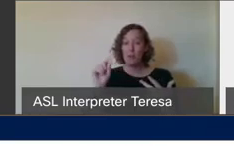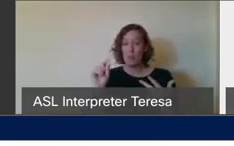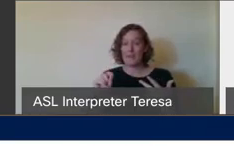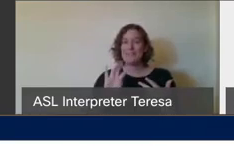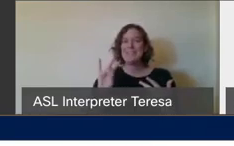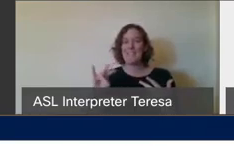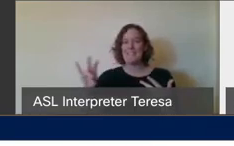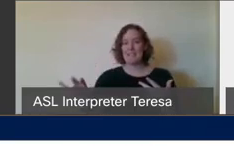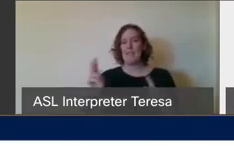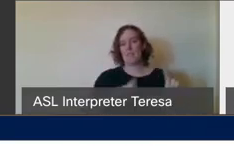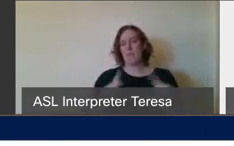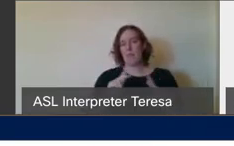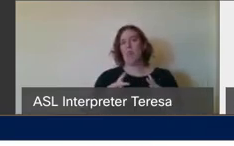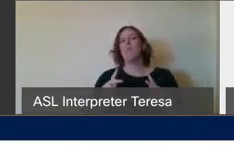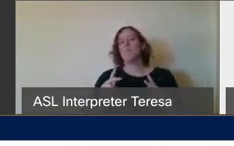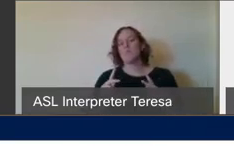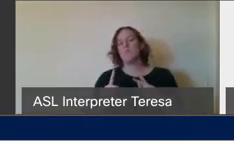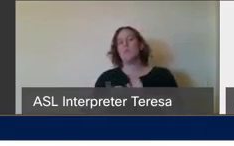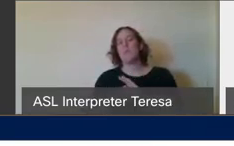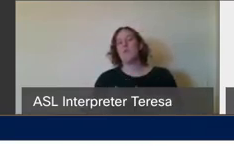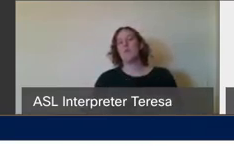77 people were found eligible for supports.